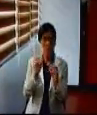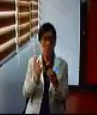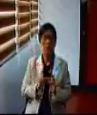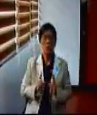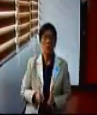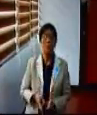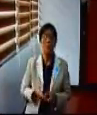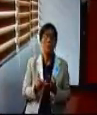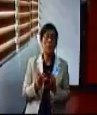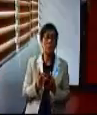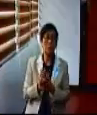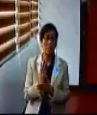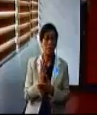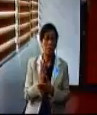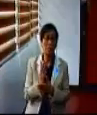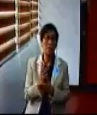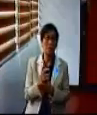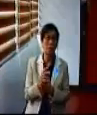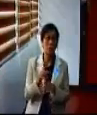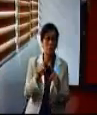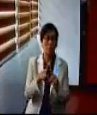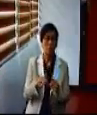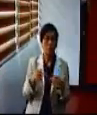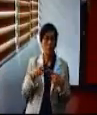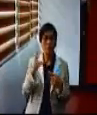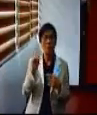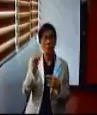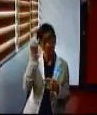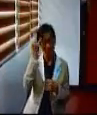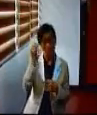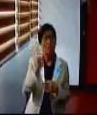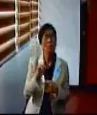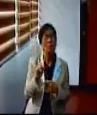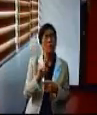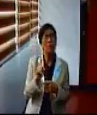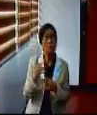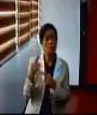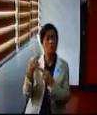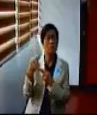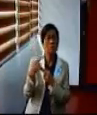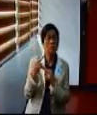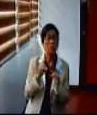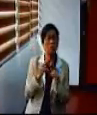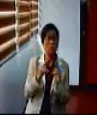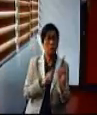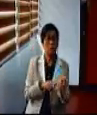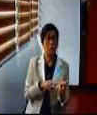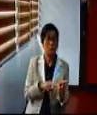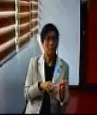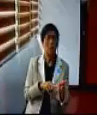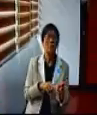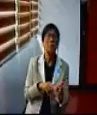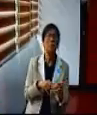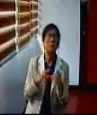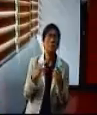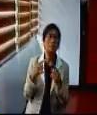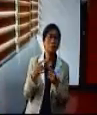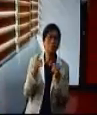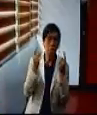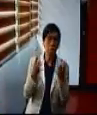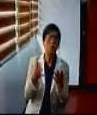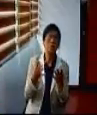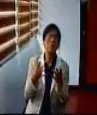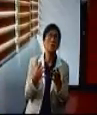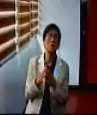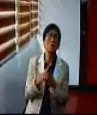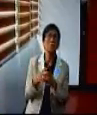policy also has no idea what its risks are. And if it doesn't know its risks, chances are that it